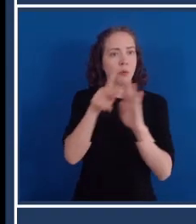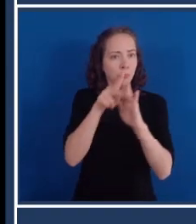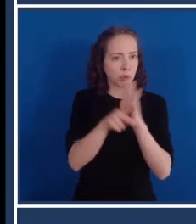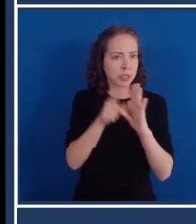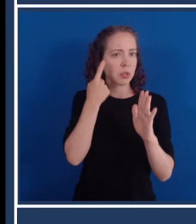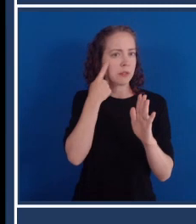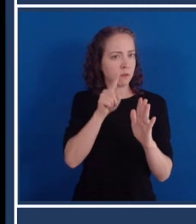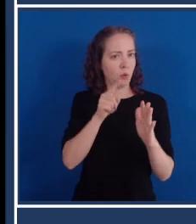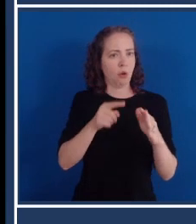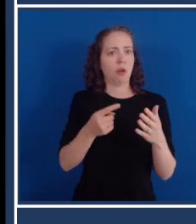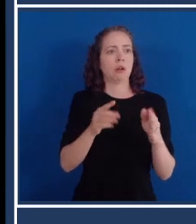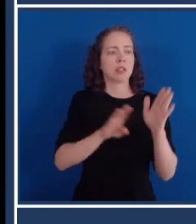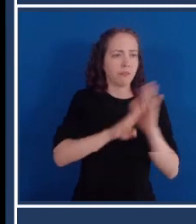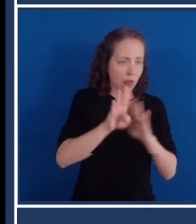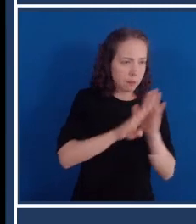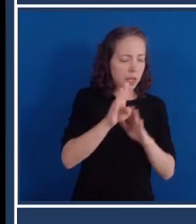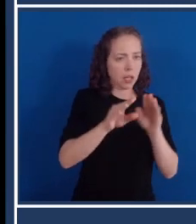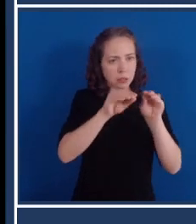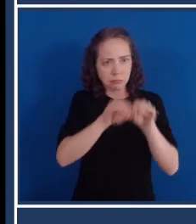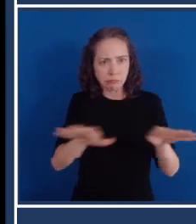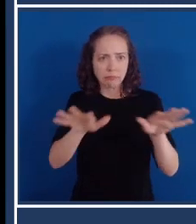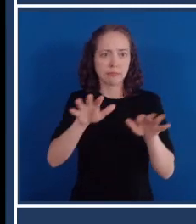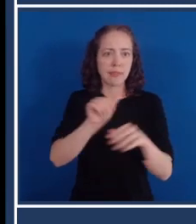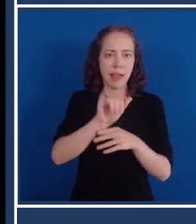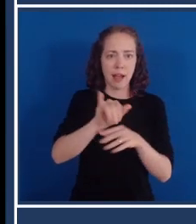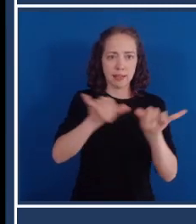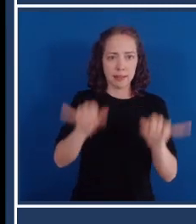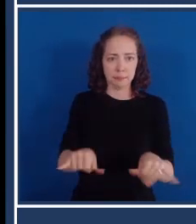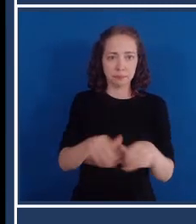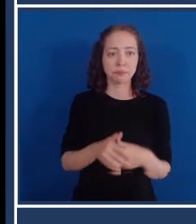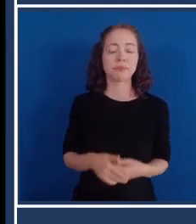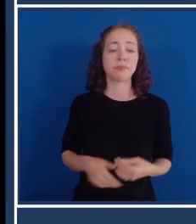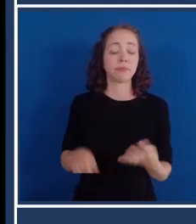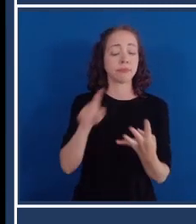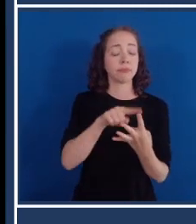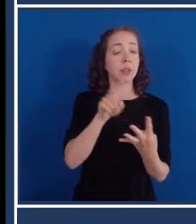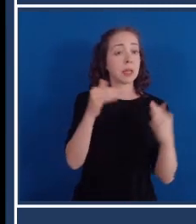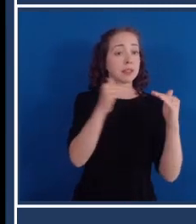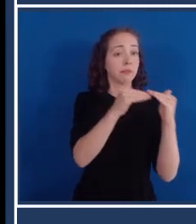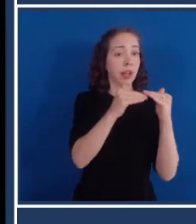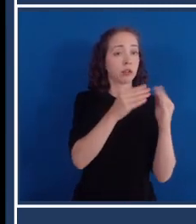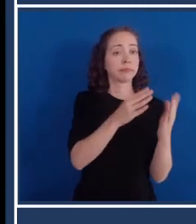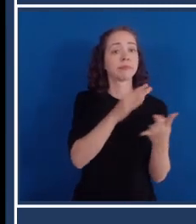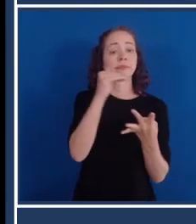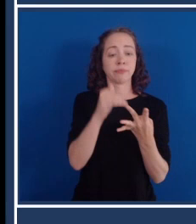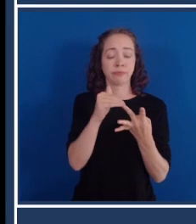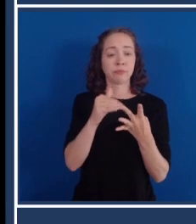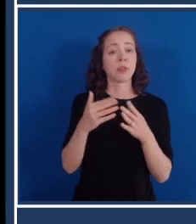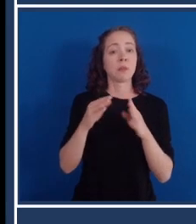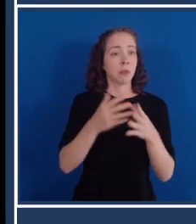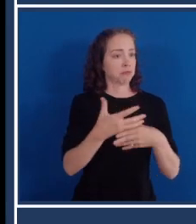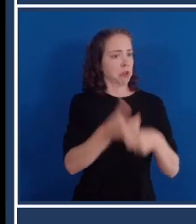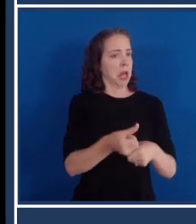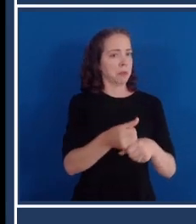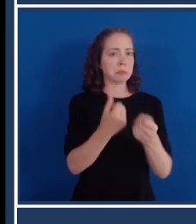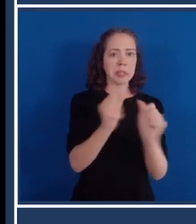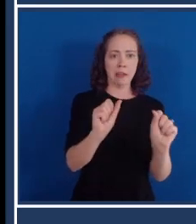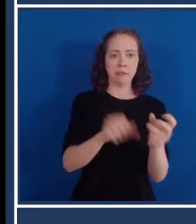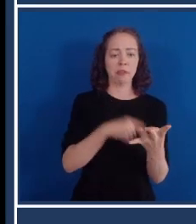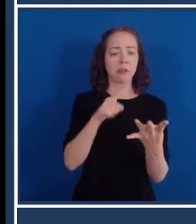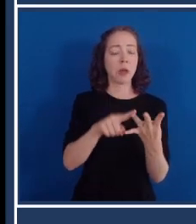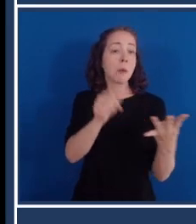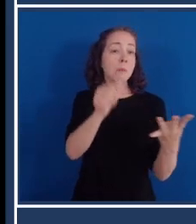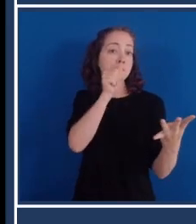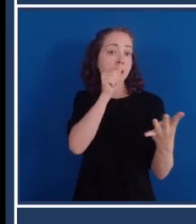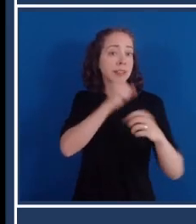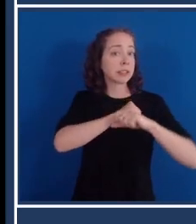AI systems. AI systems should be fair, reliable and safe, private and secure,